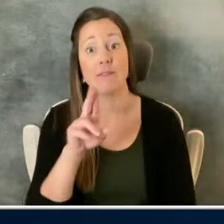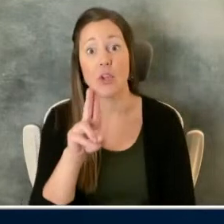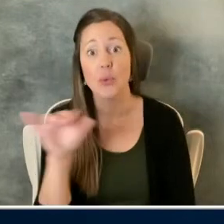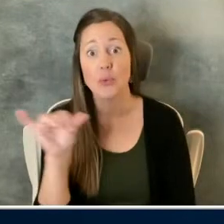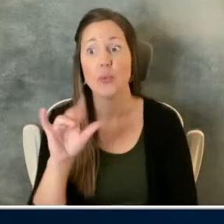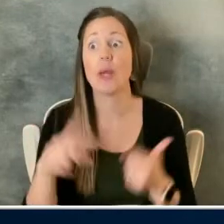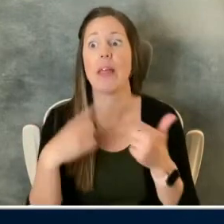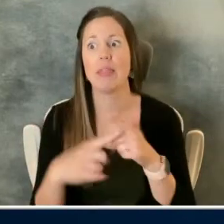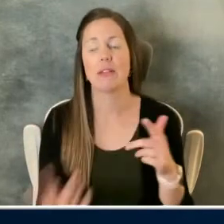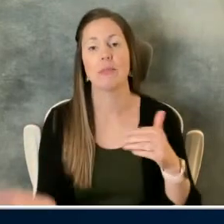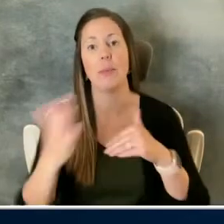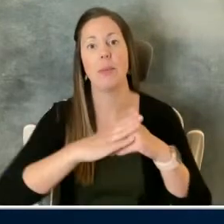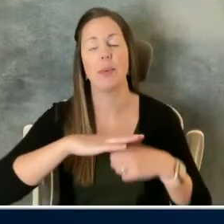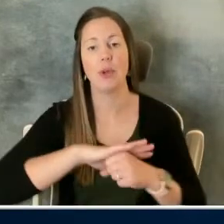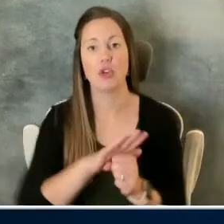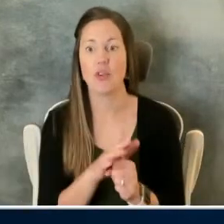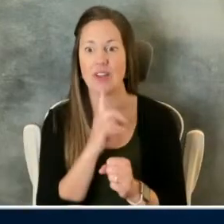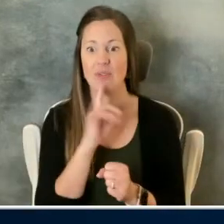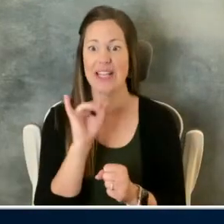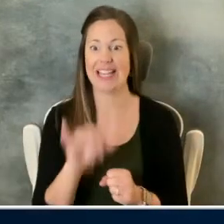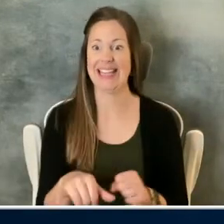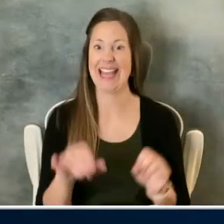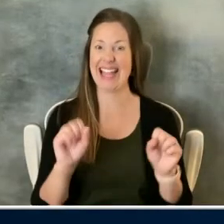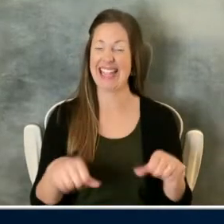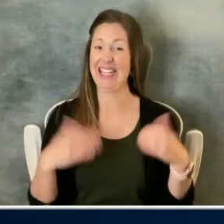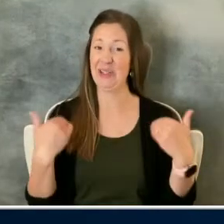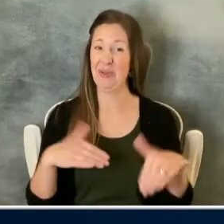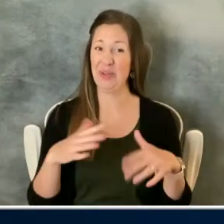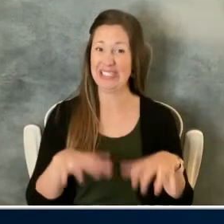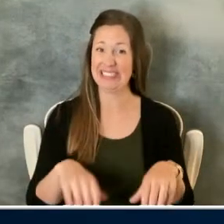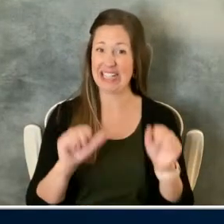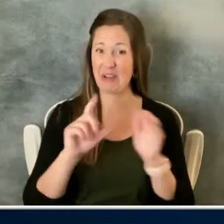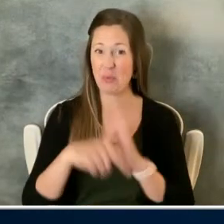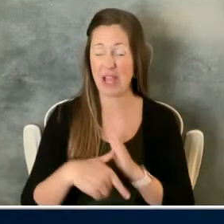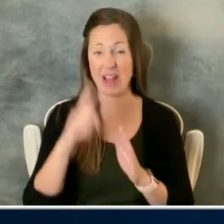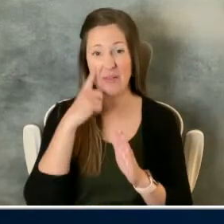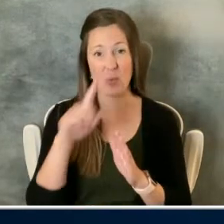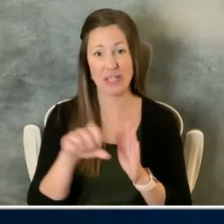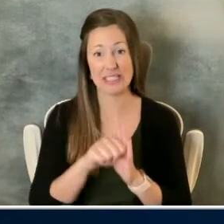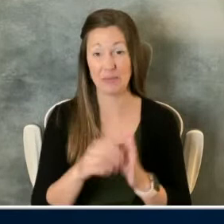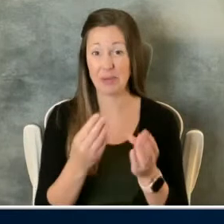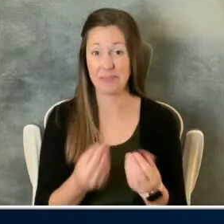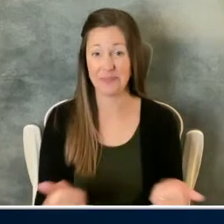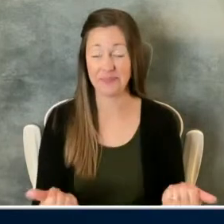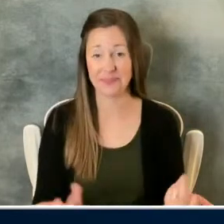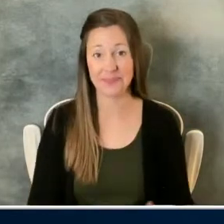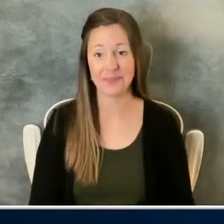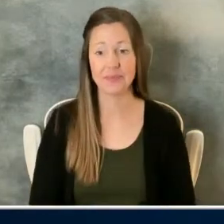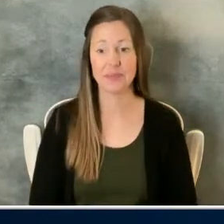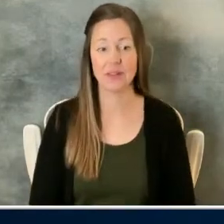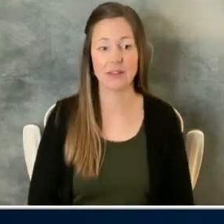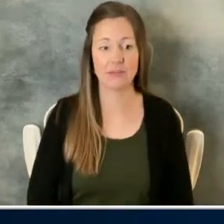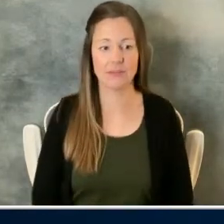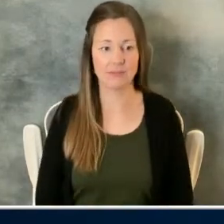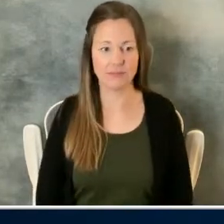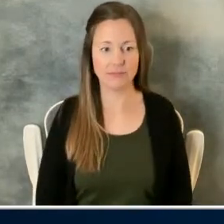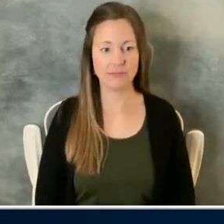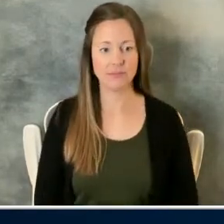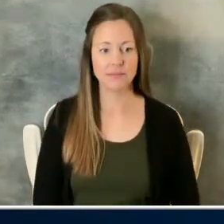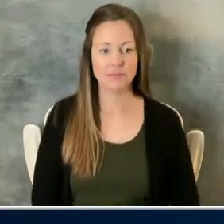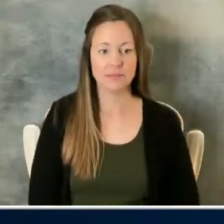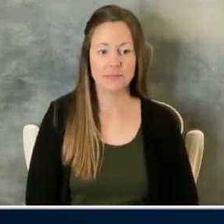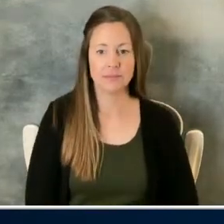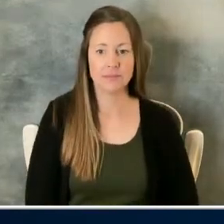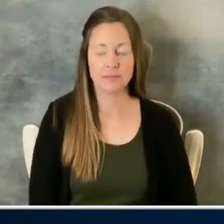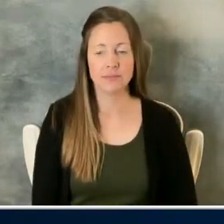little tougher recovery. And I think the long symptoms can last a little longer. As you step back and look at it, what is